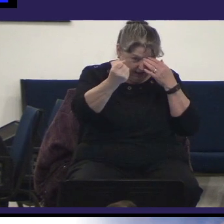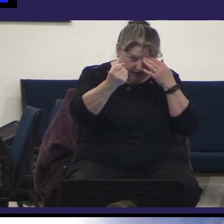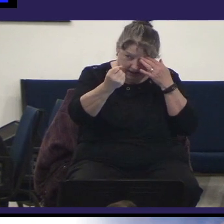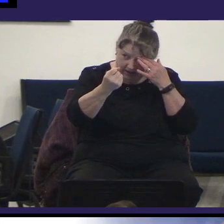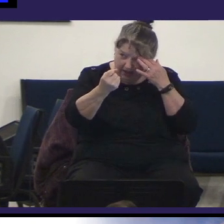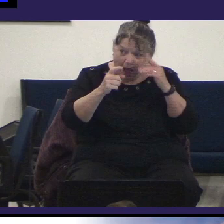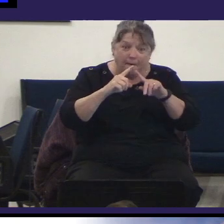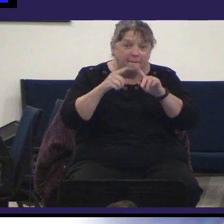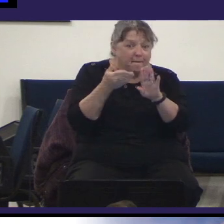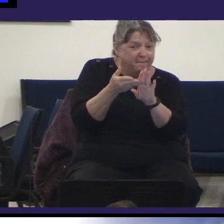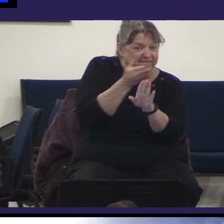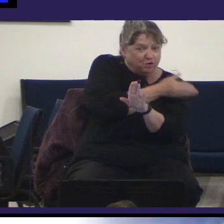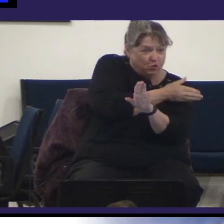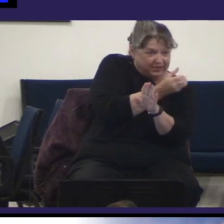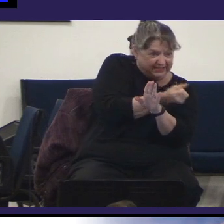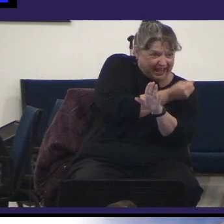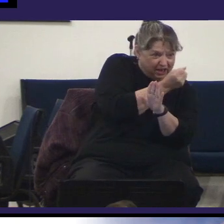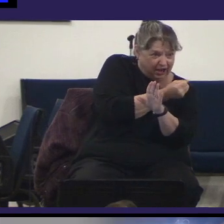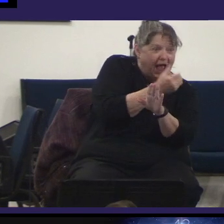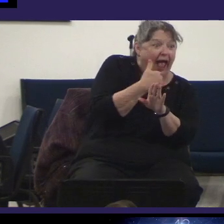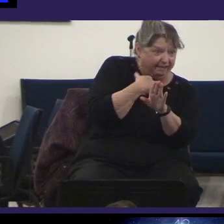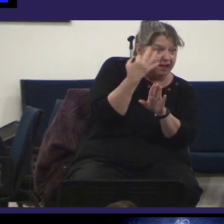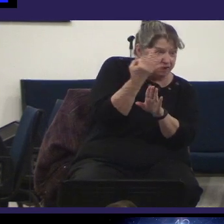before Saturday, there's Friday.